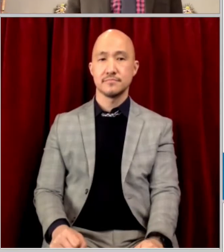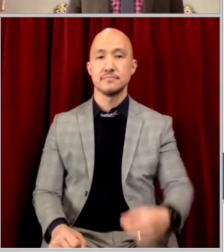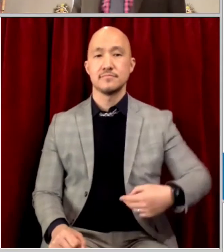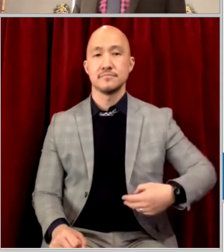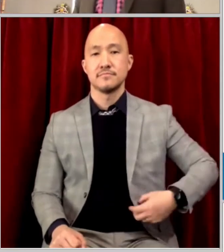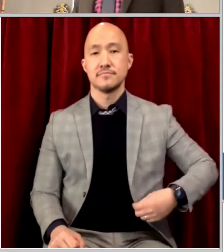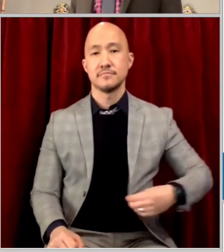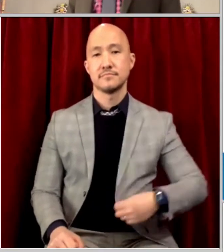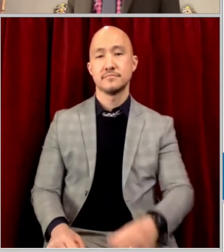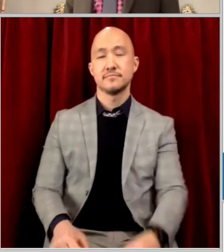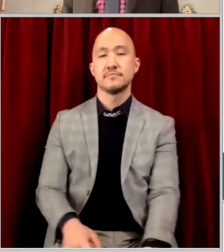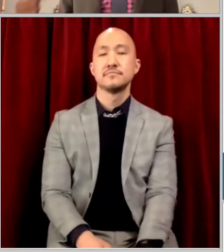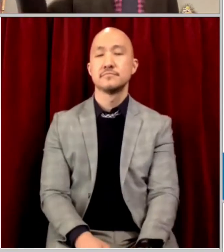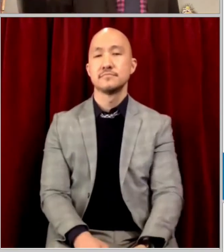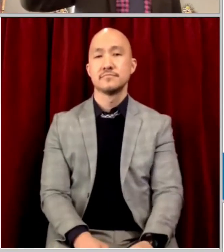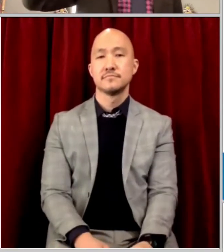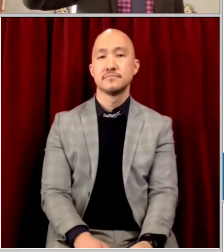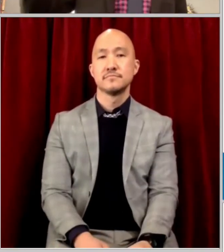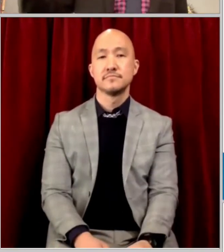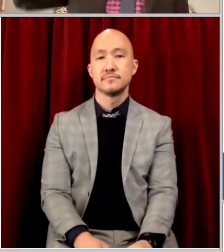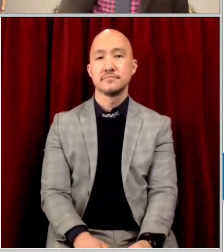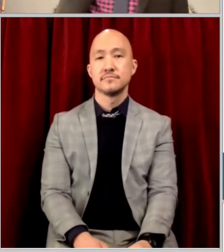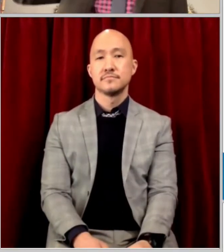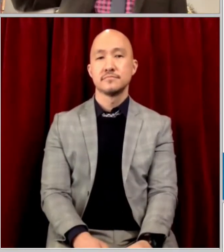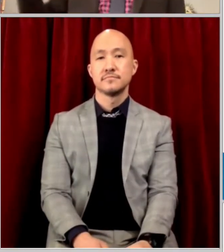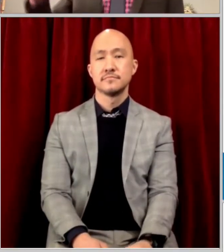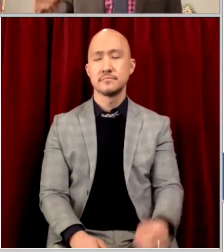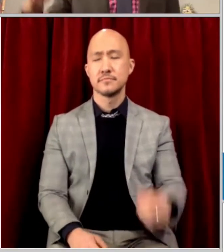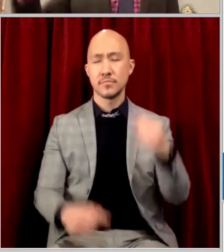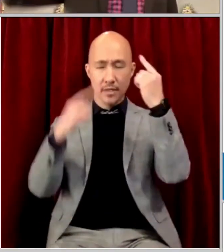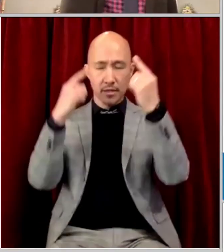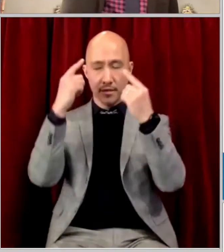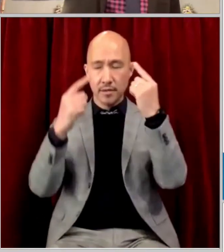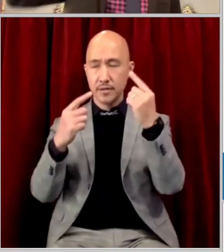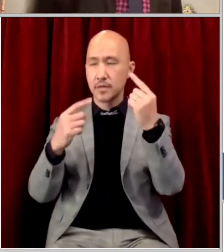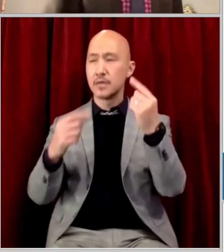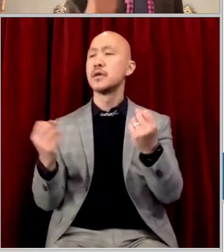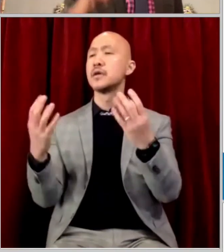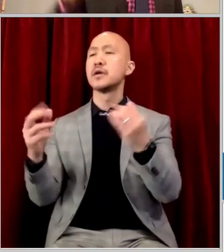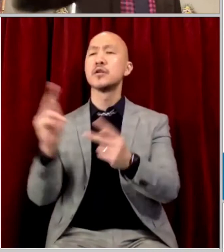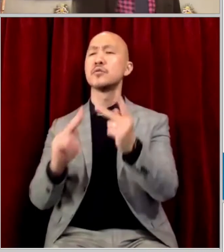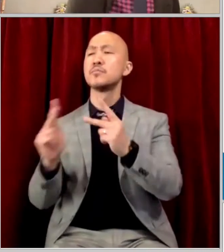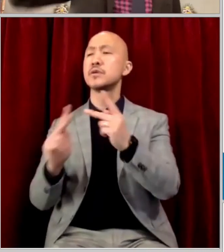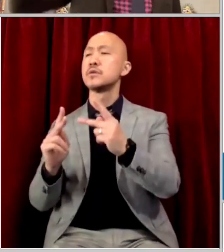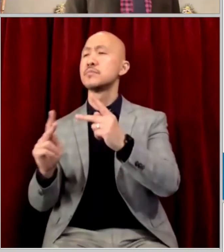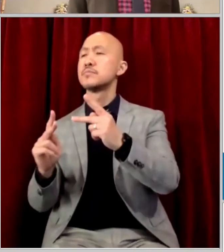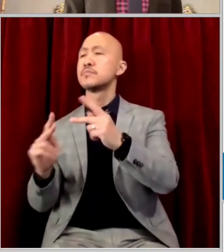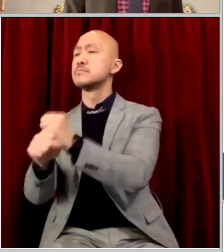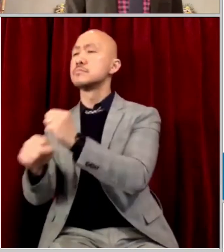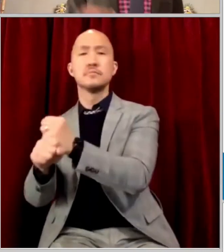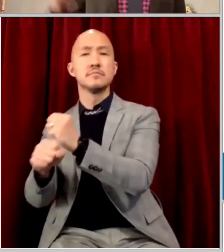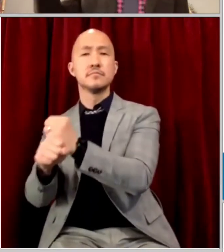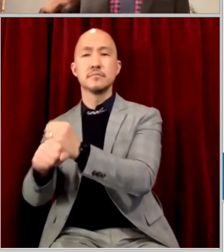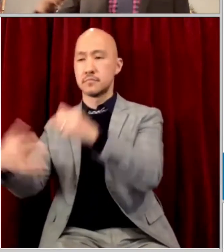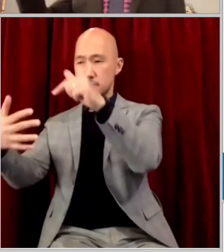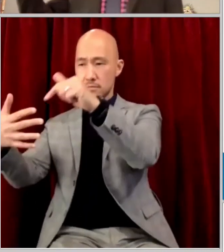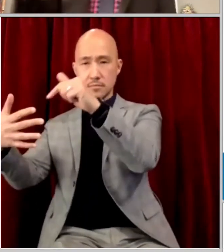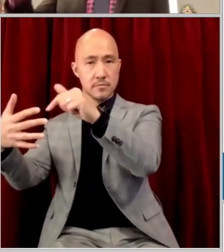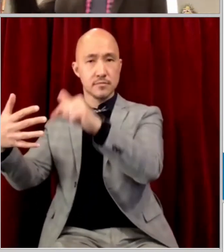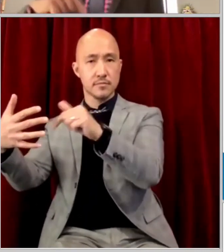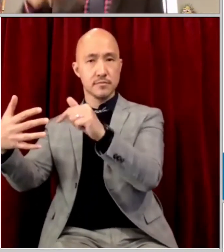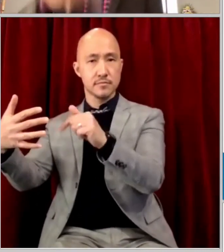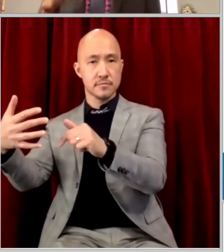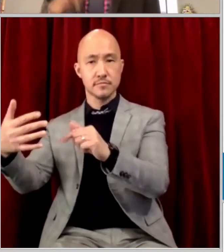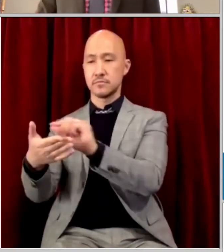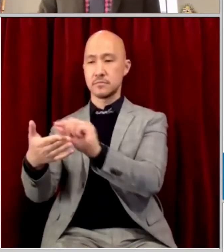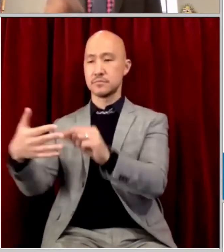organization with me. And I would slowly say, have I spoken to this person? Have I spoken to that person? Have I spoken to that person? Because I believe that